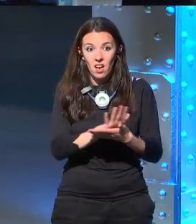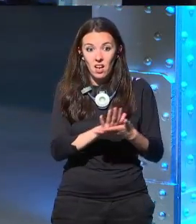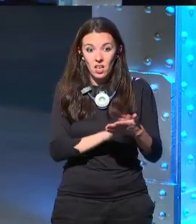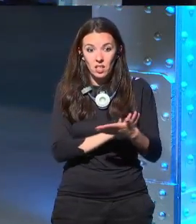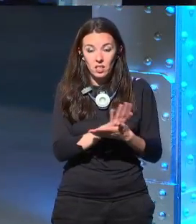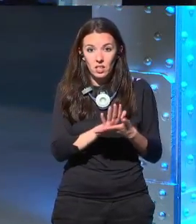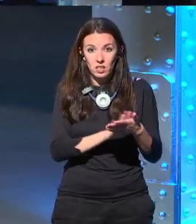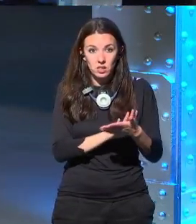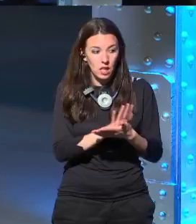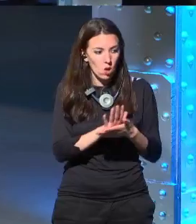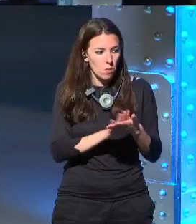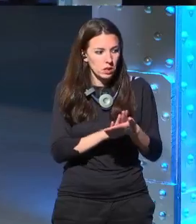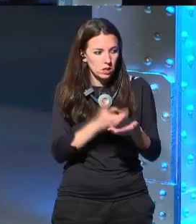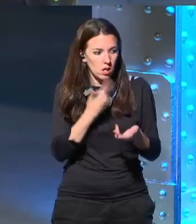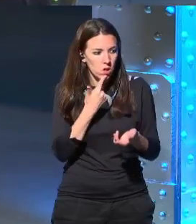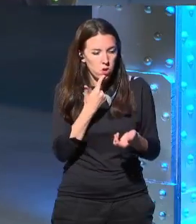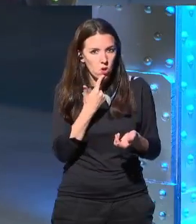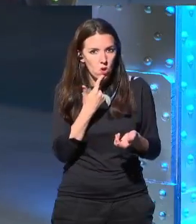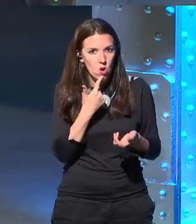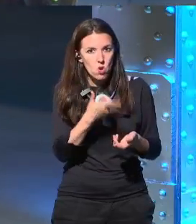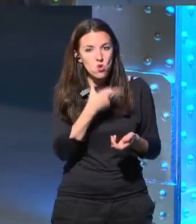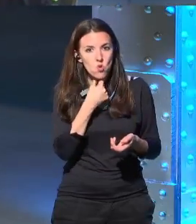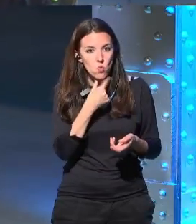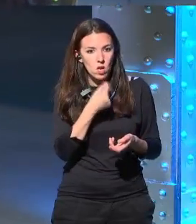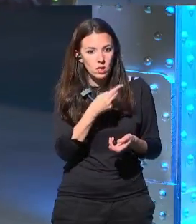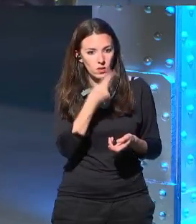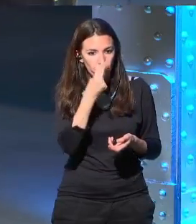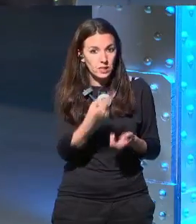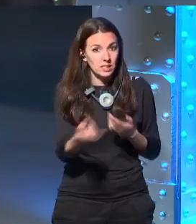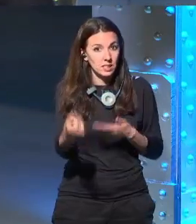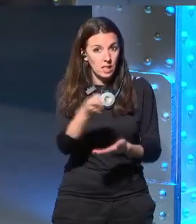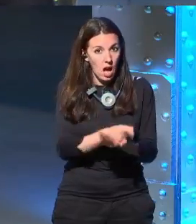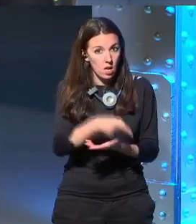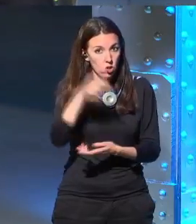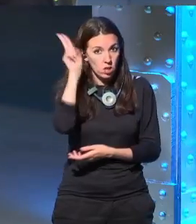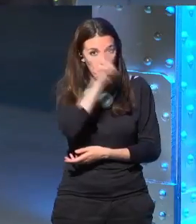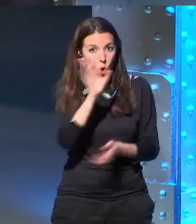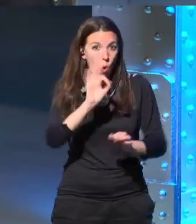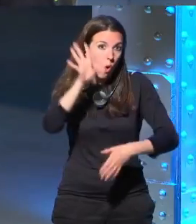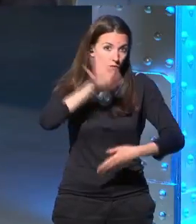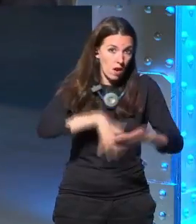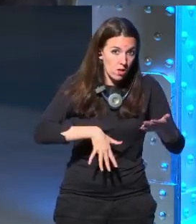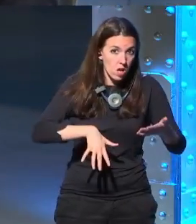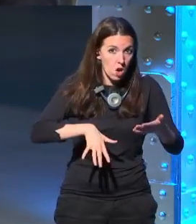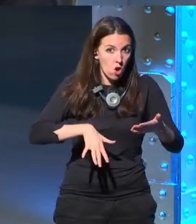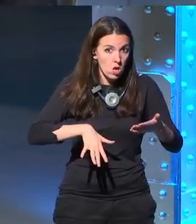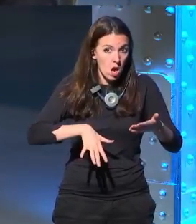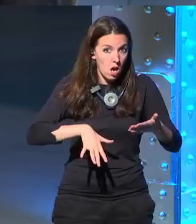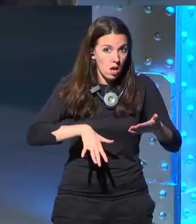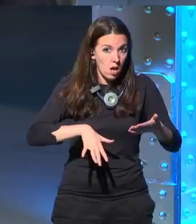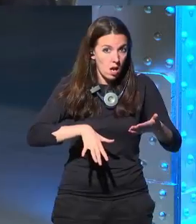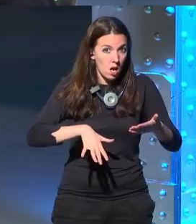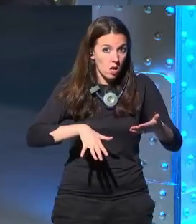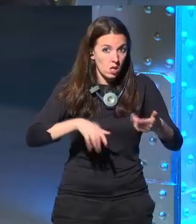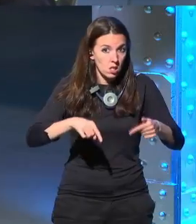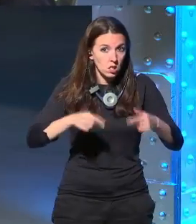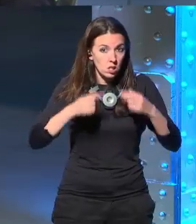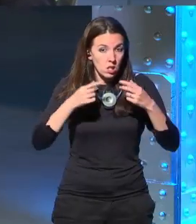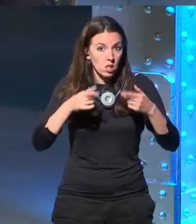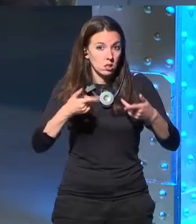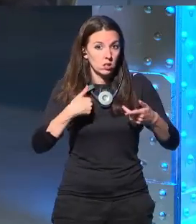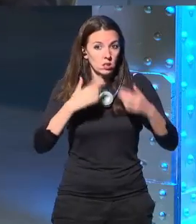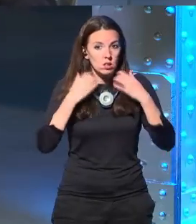vamos a emplazarte para que nos visites pronto en Madrid o en Barcelona, que vengas de nuevo a España. Esta es tu